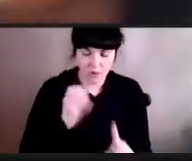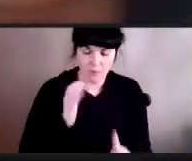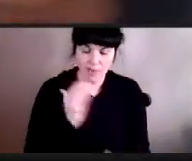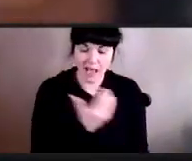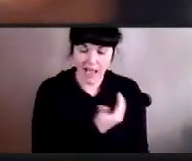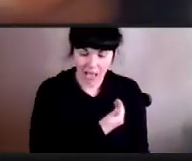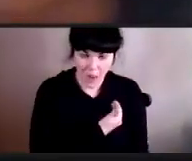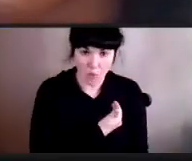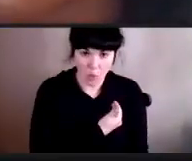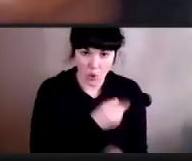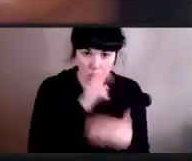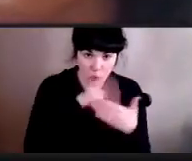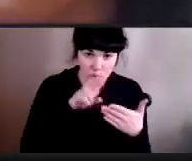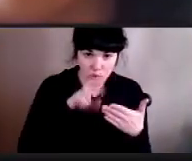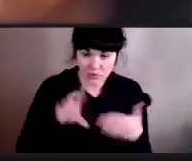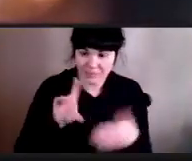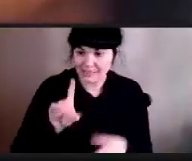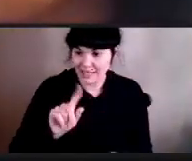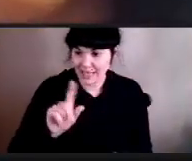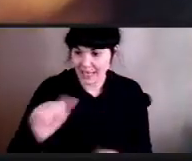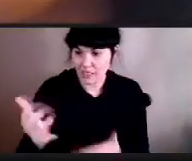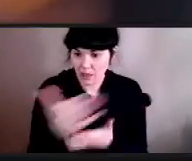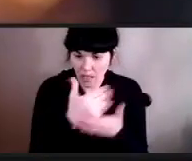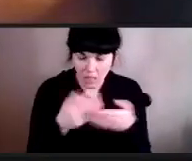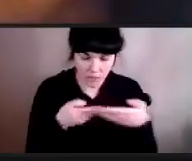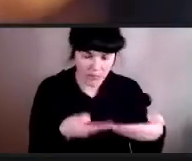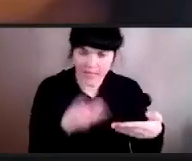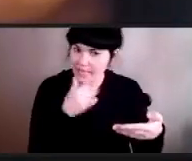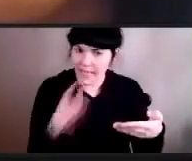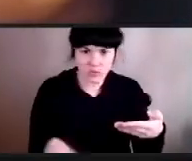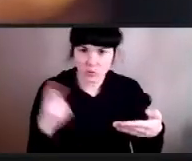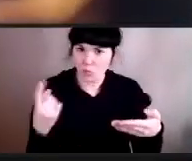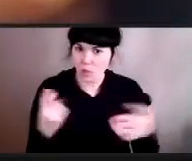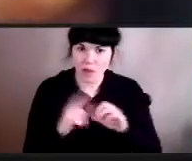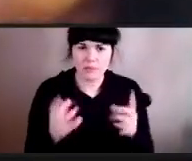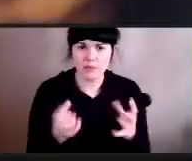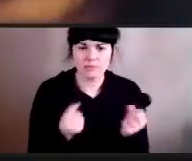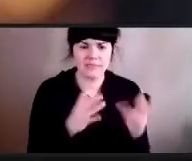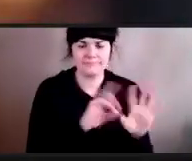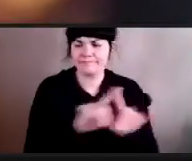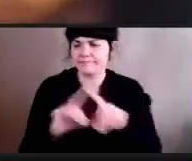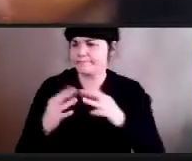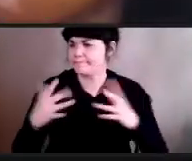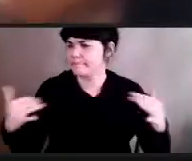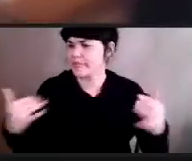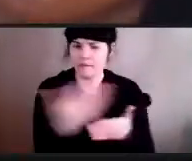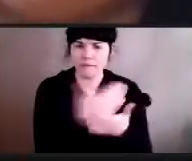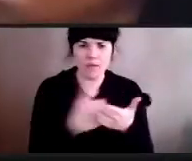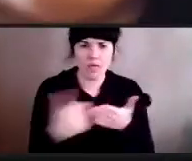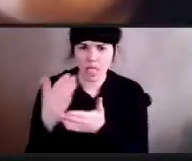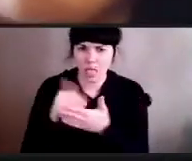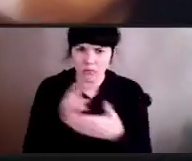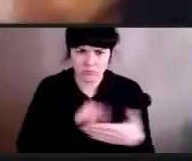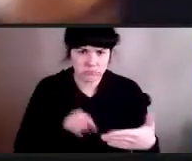one data set that you're looking at, because for us, we've also really had to take a hard look at student